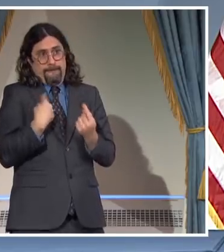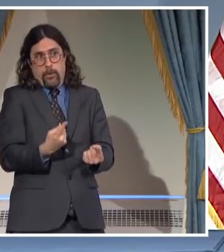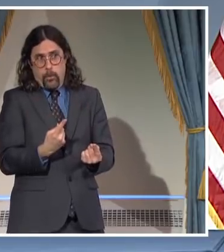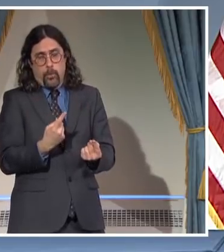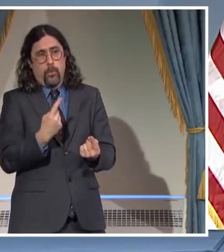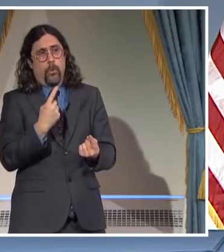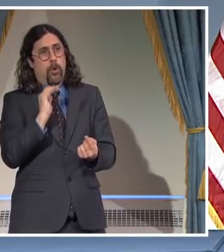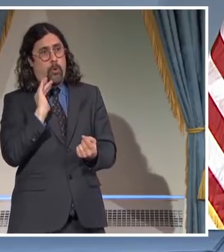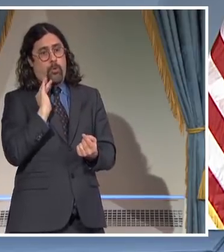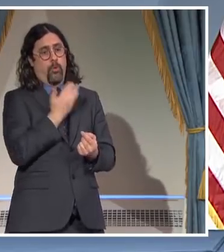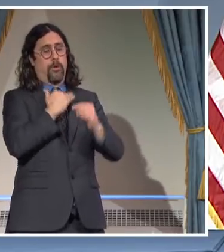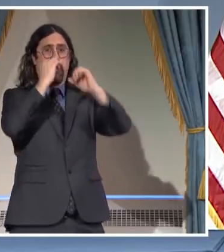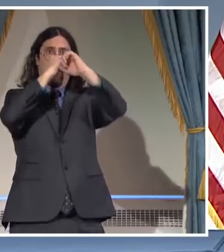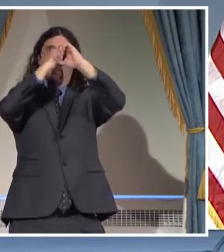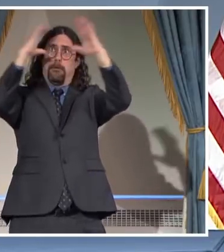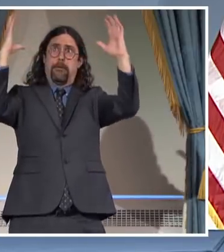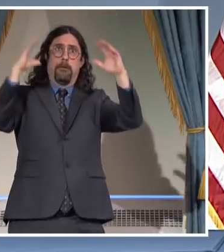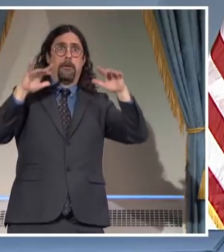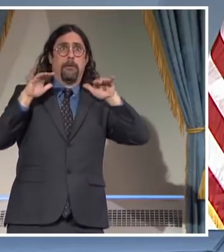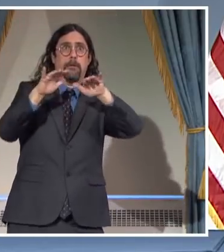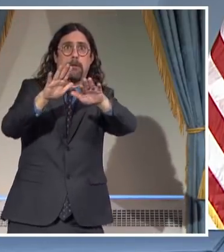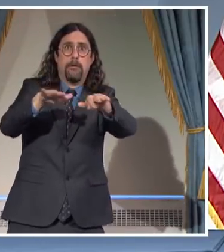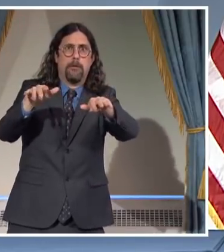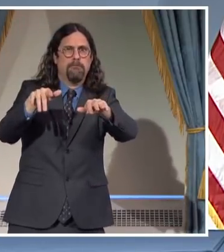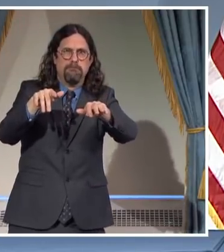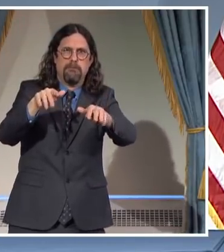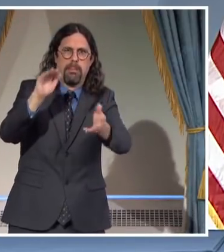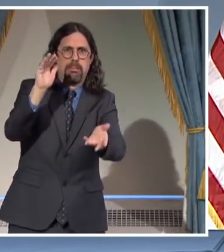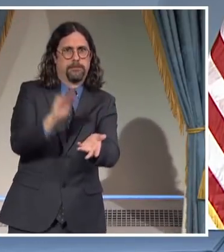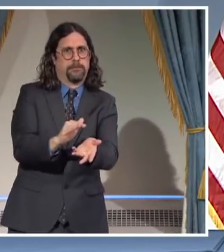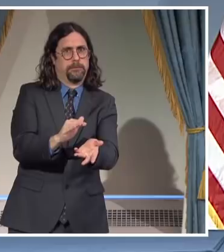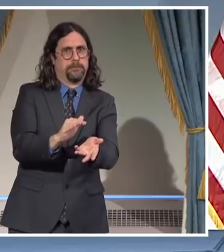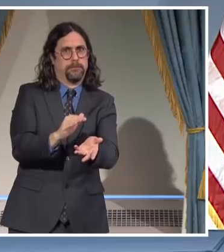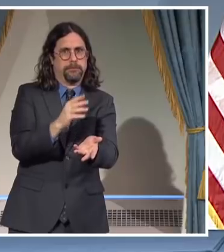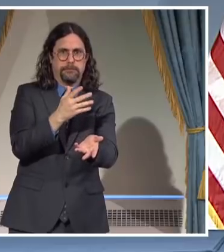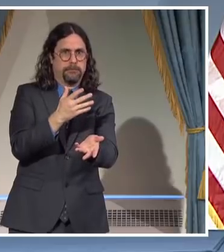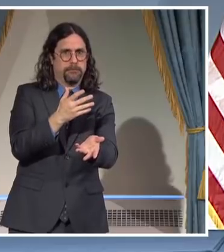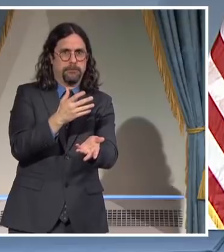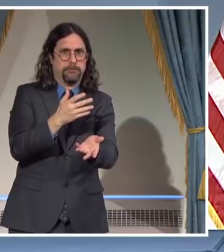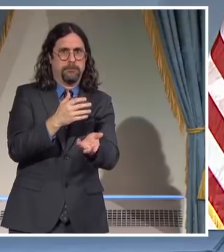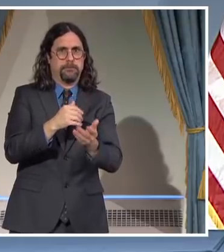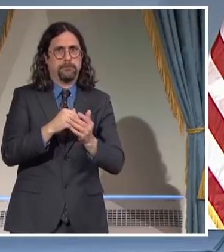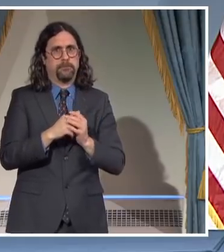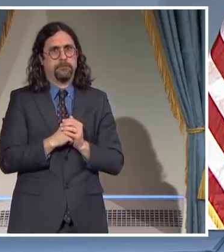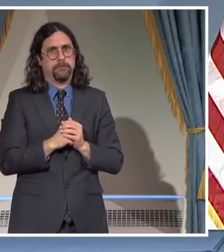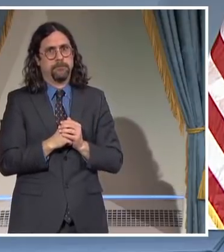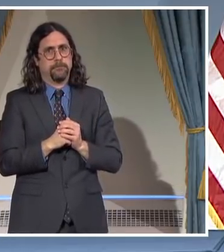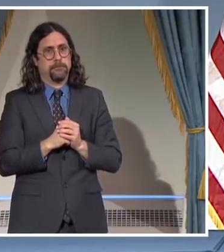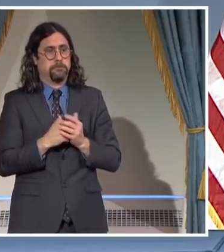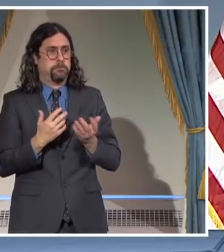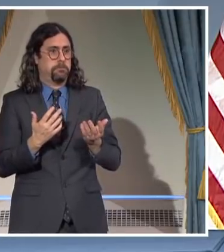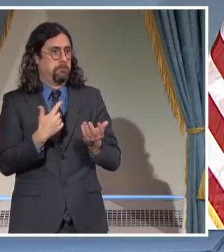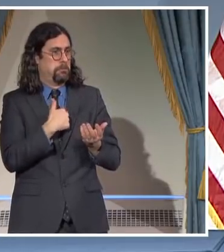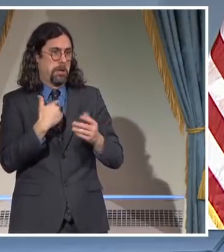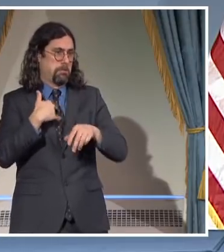we're opening up capacity for additional people in those regional enrichment